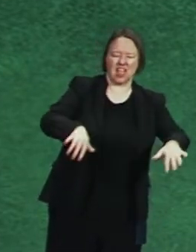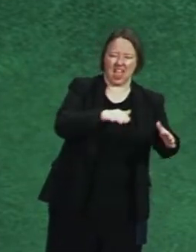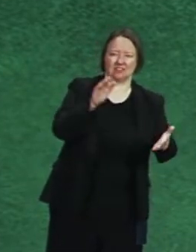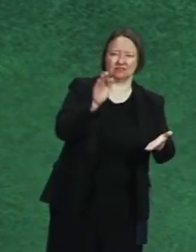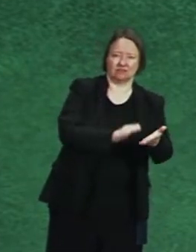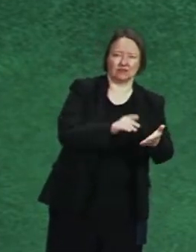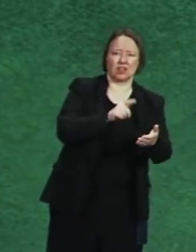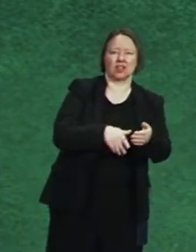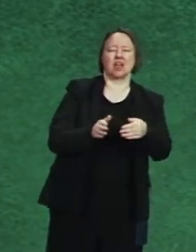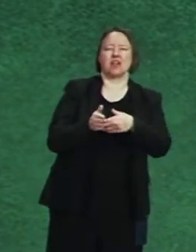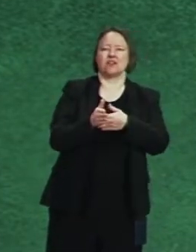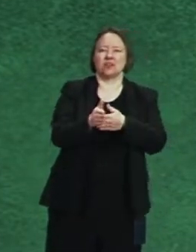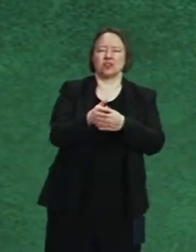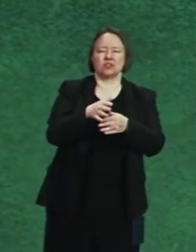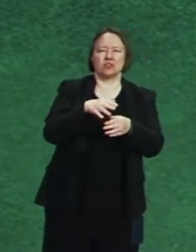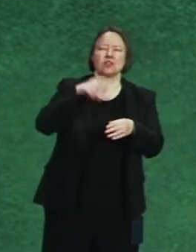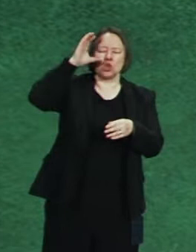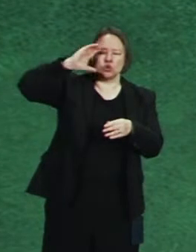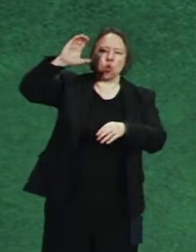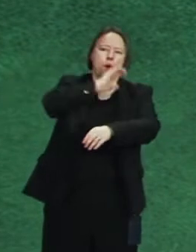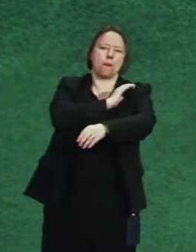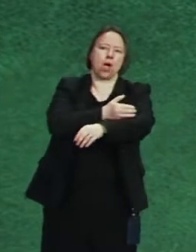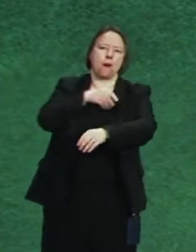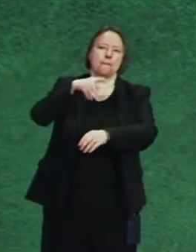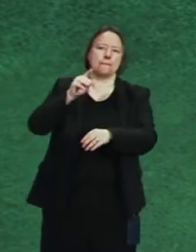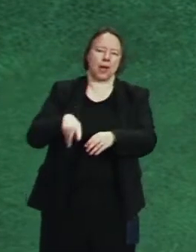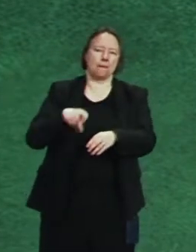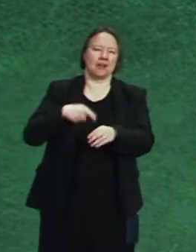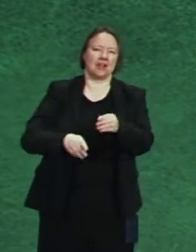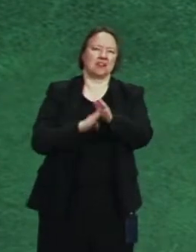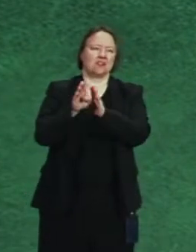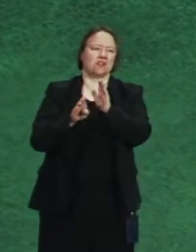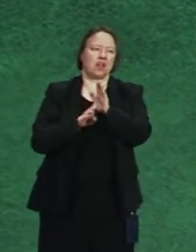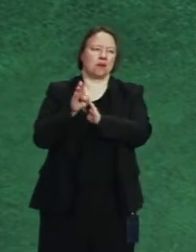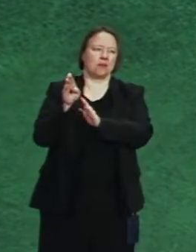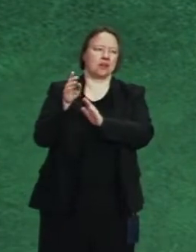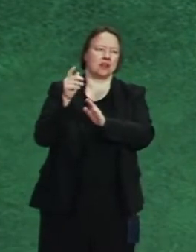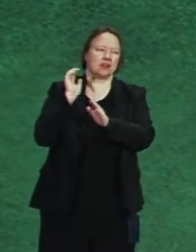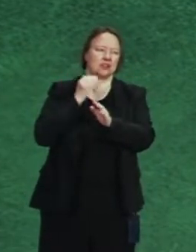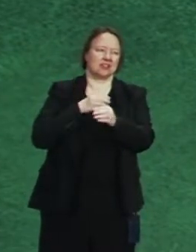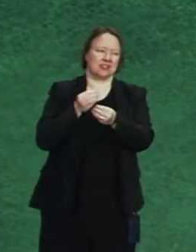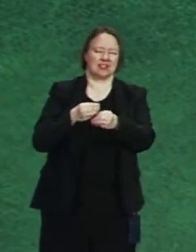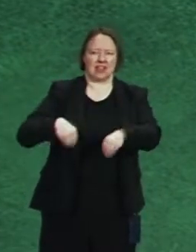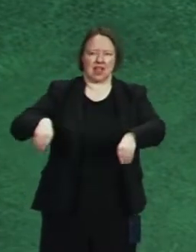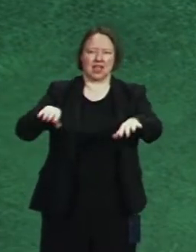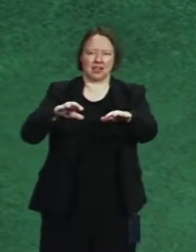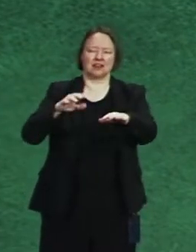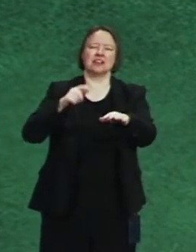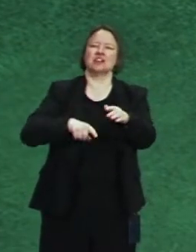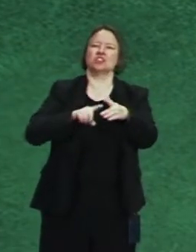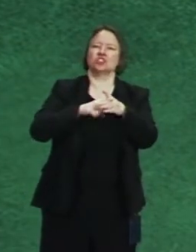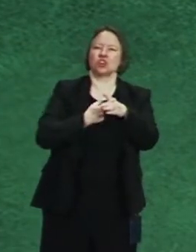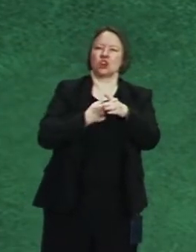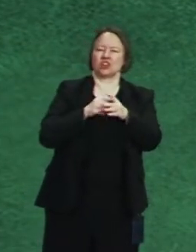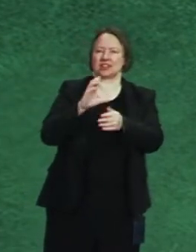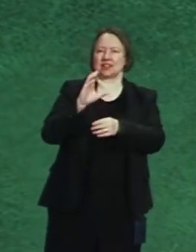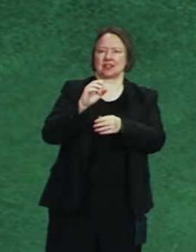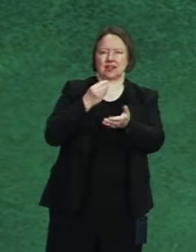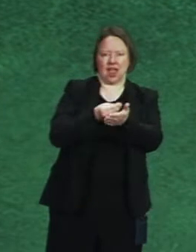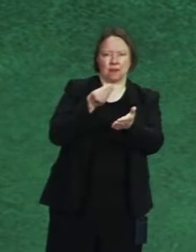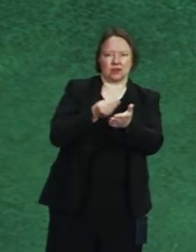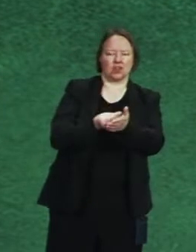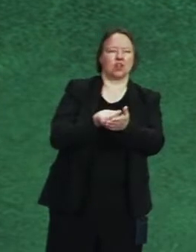pond, solar-powered pumps, research and development, and among others, as illustrated on the slide. The startup capital will be sourced from the